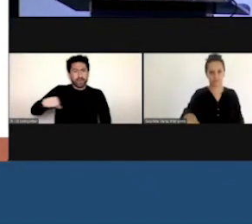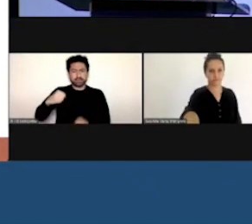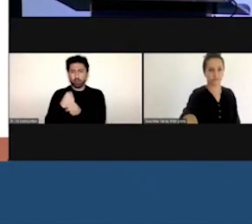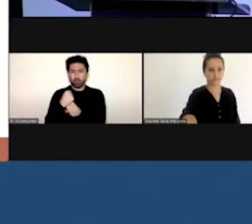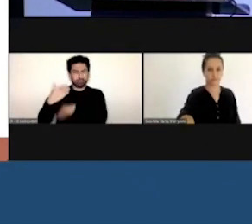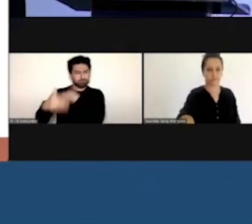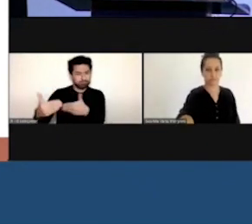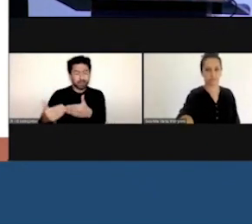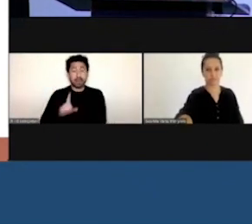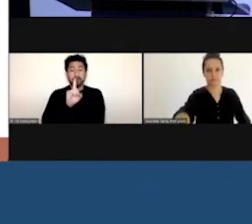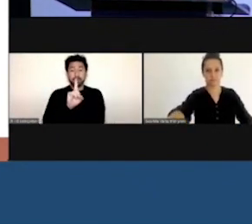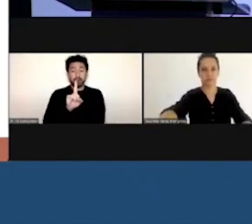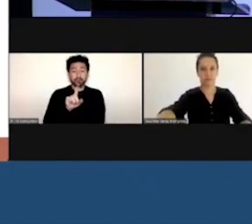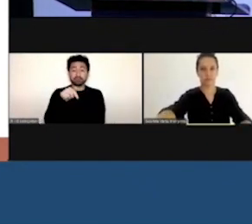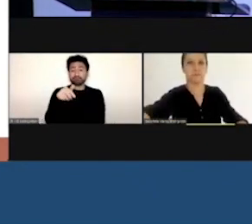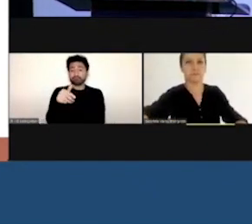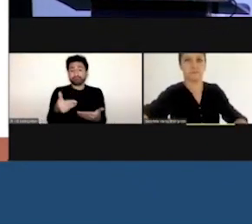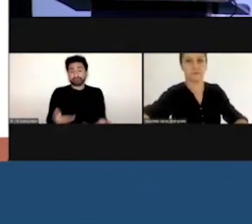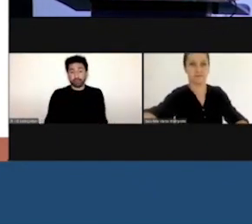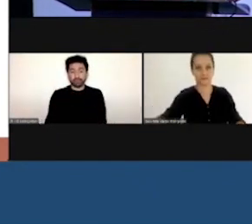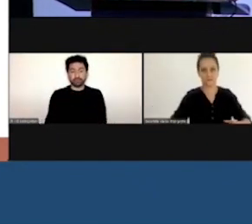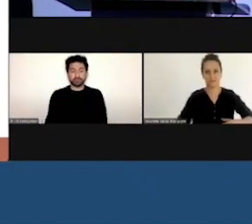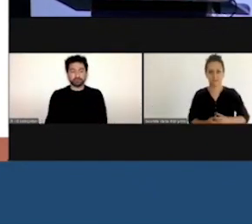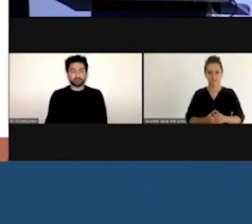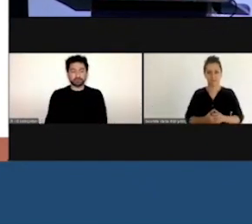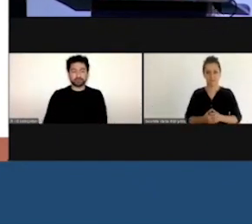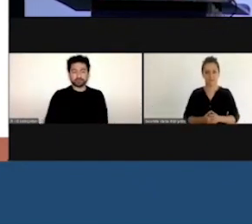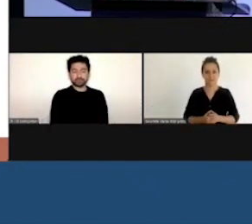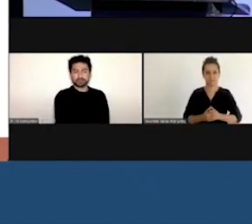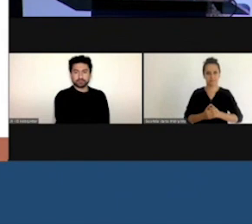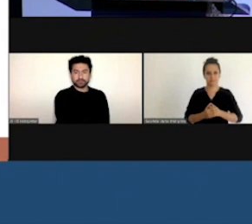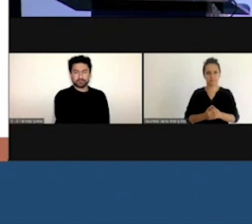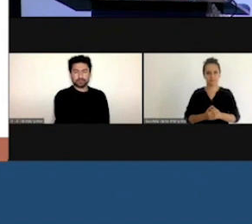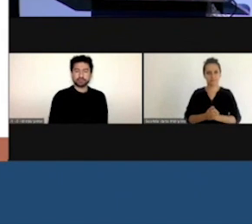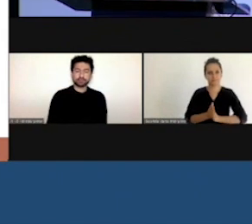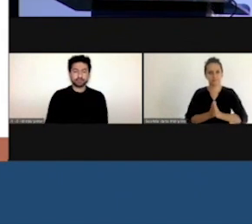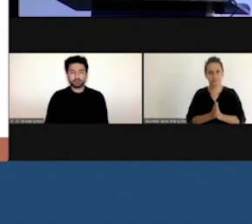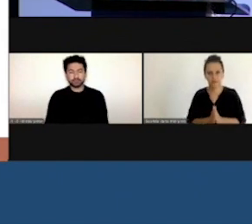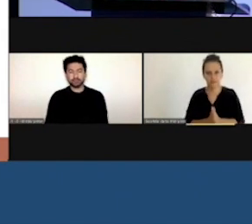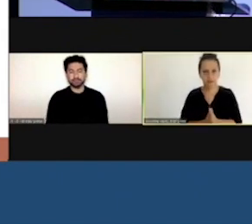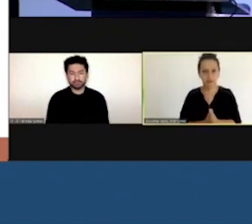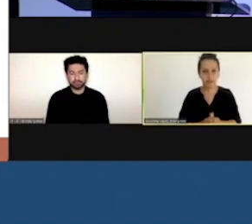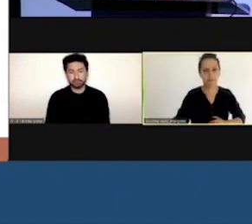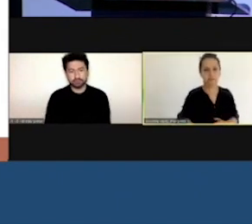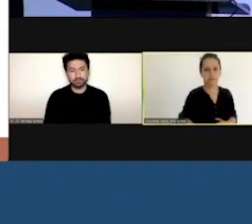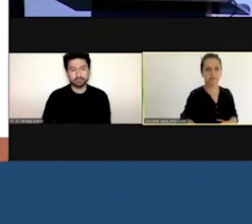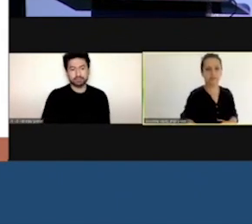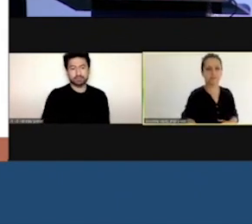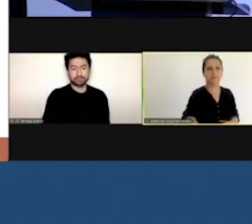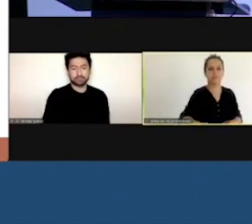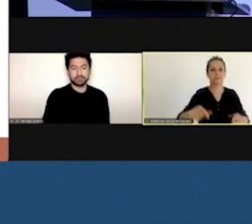quickly in a very short period of time. But we face more uncertainty, difficult